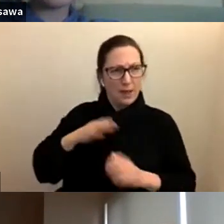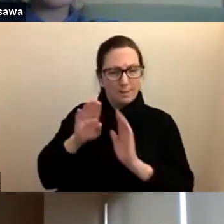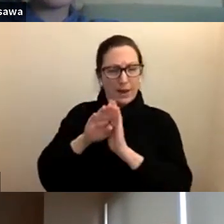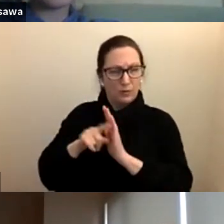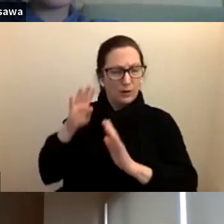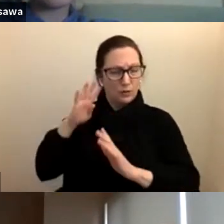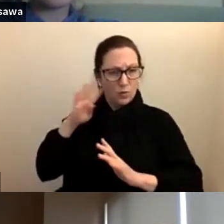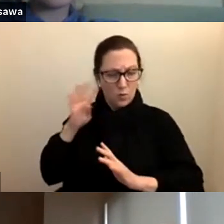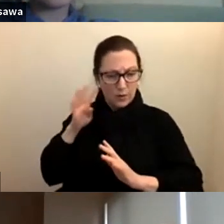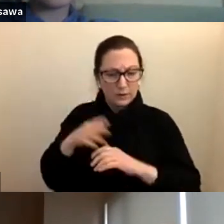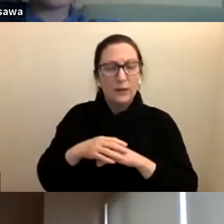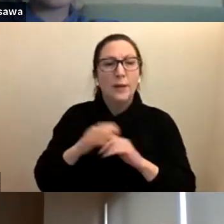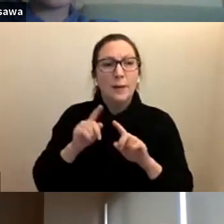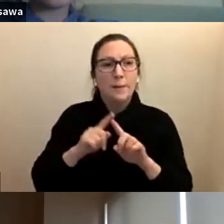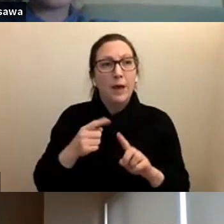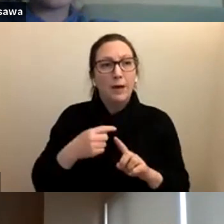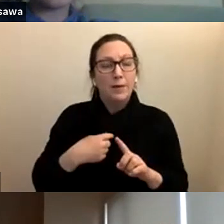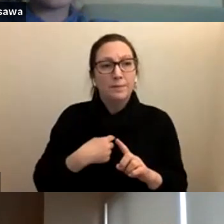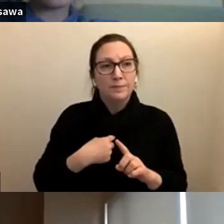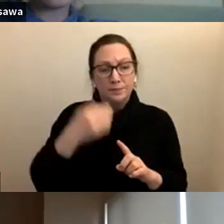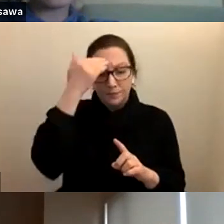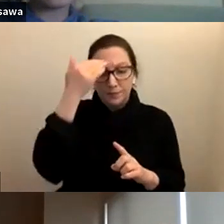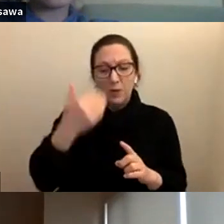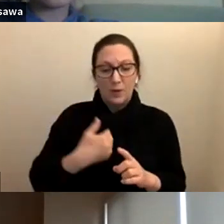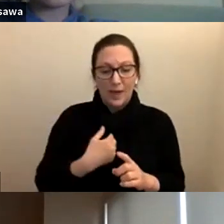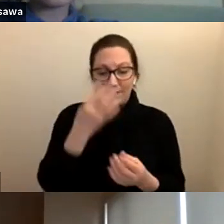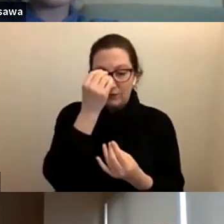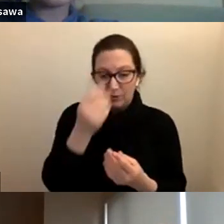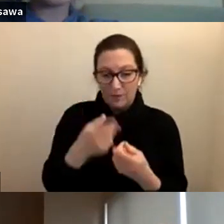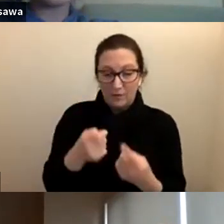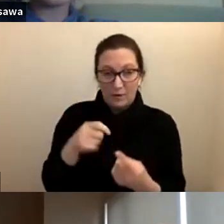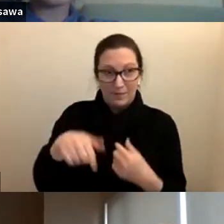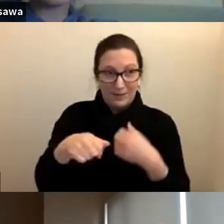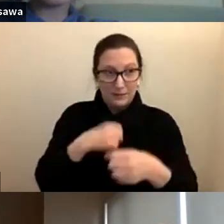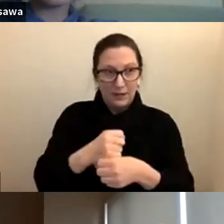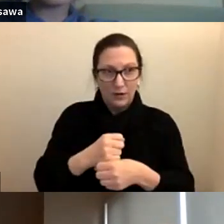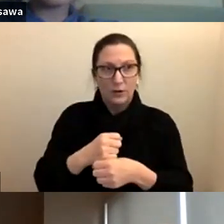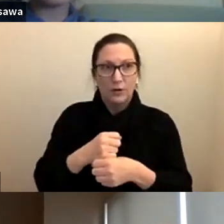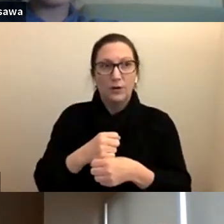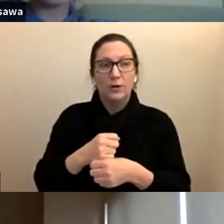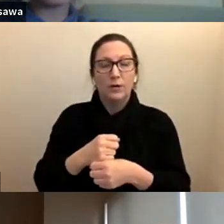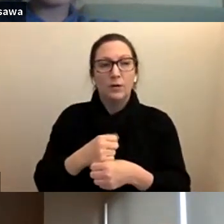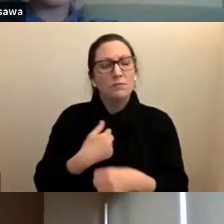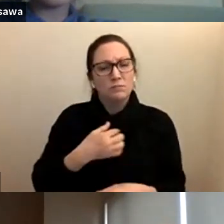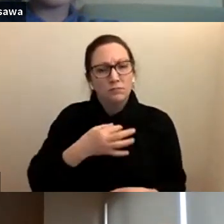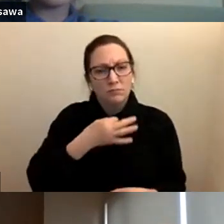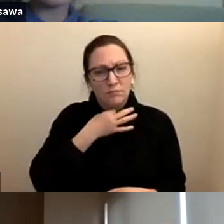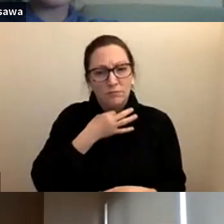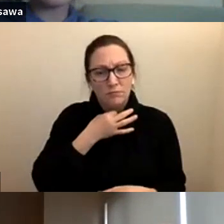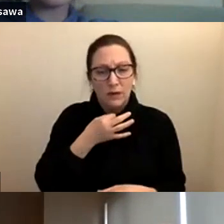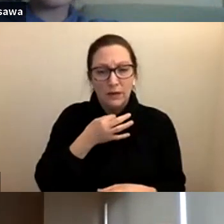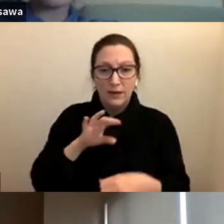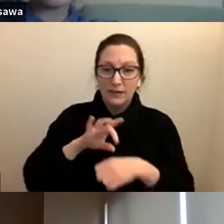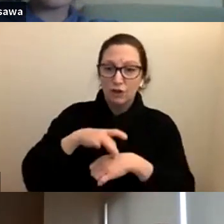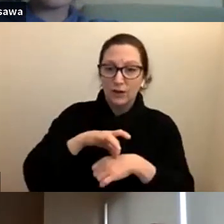the data for this year, but I'm curious to understand what the data from a